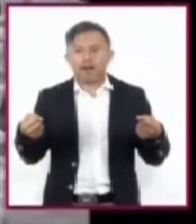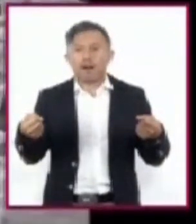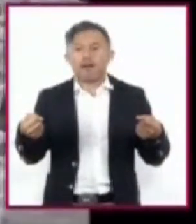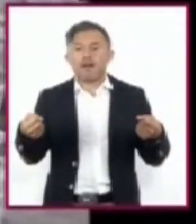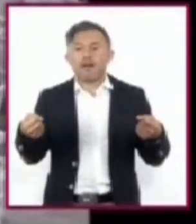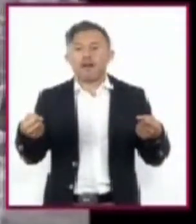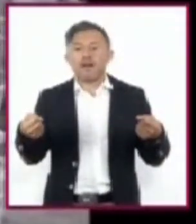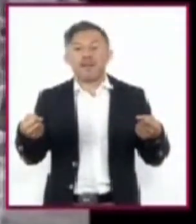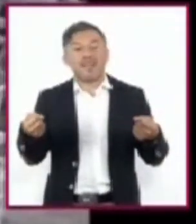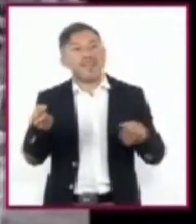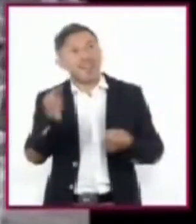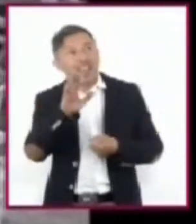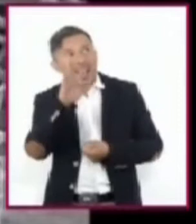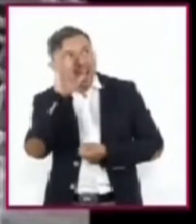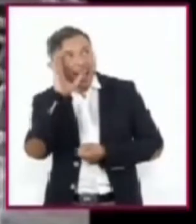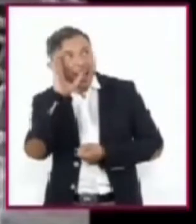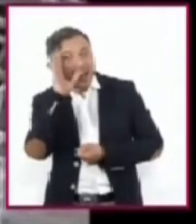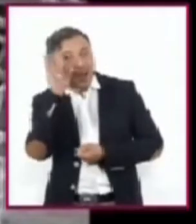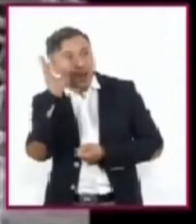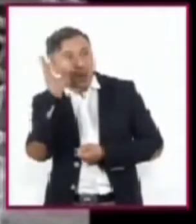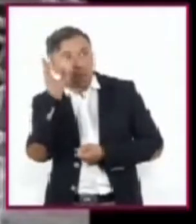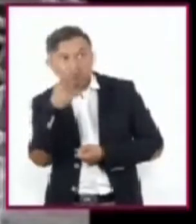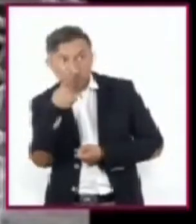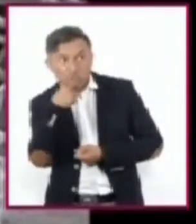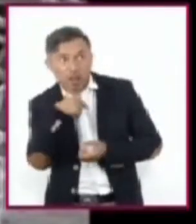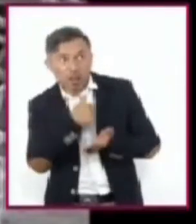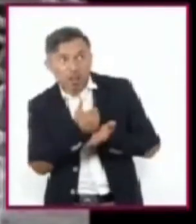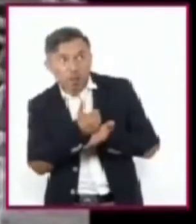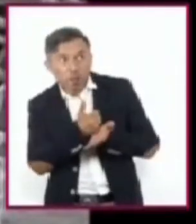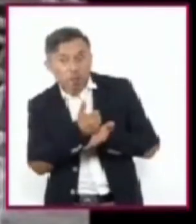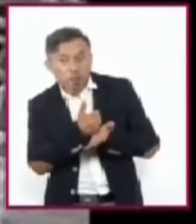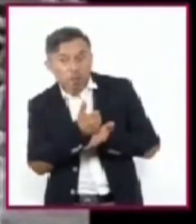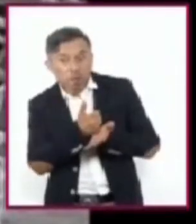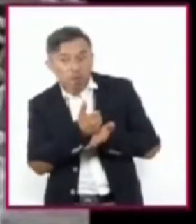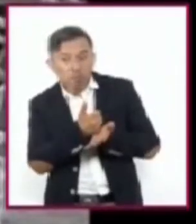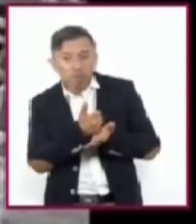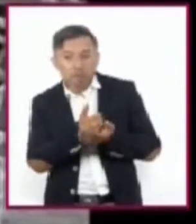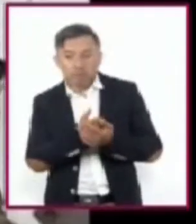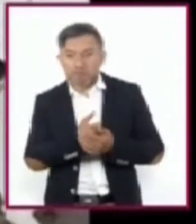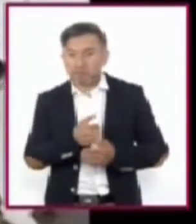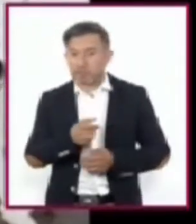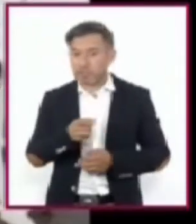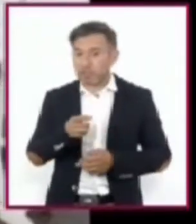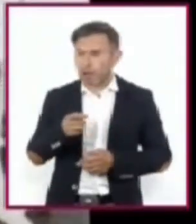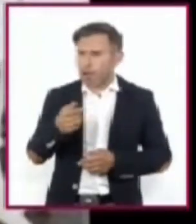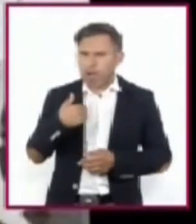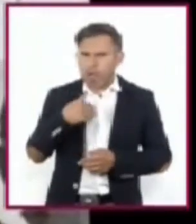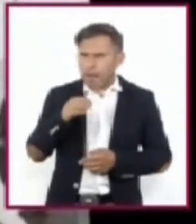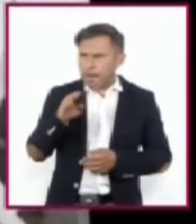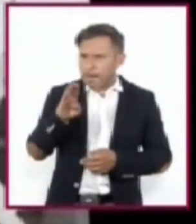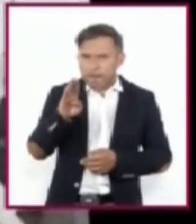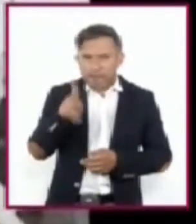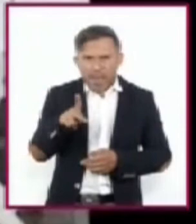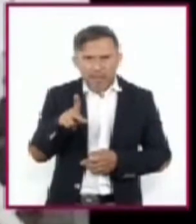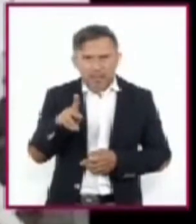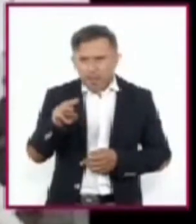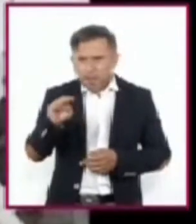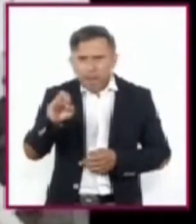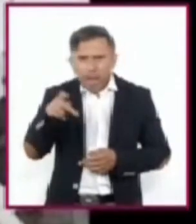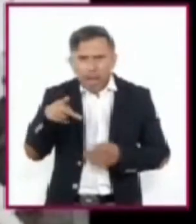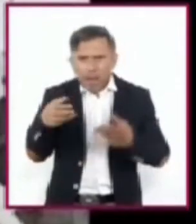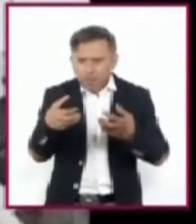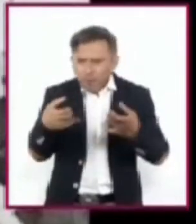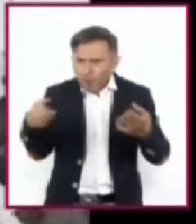Oh. Hello. Can we help you? Yeah. You have the map of the bank. Be careful. It's